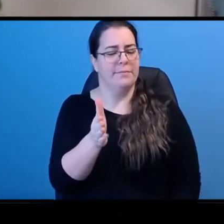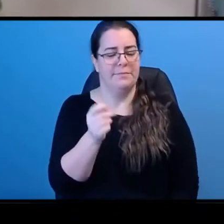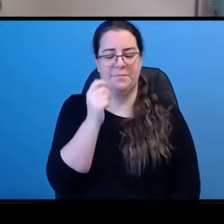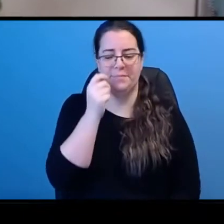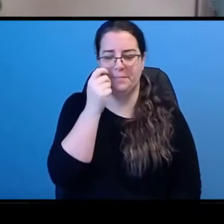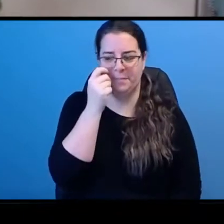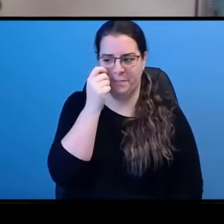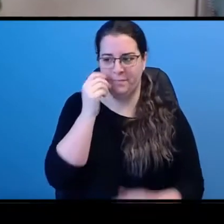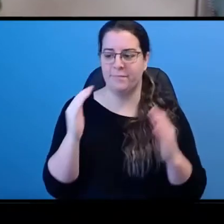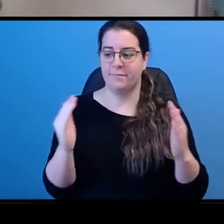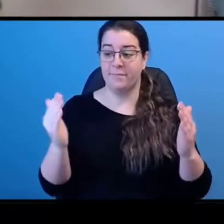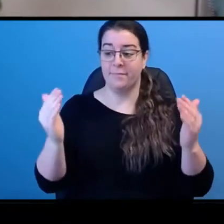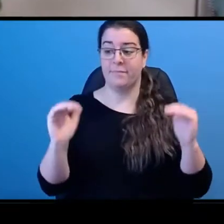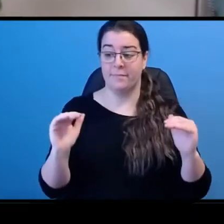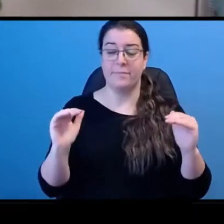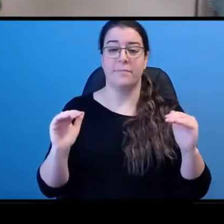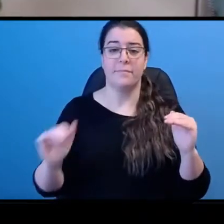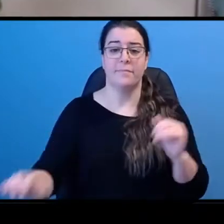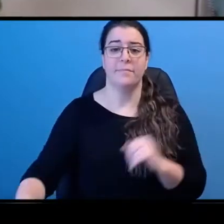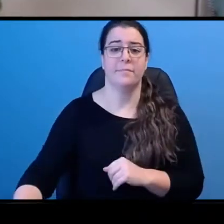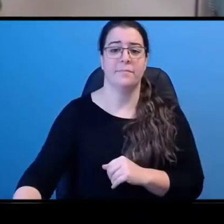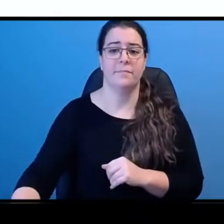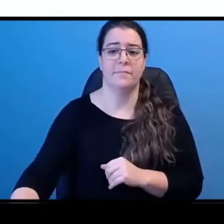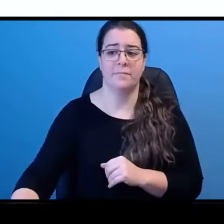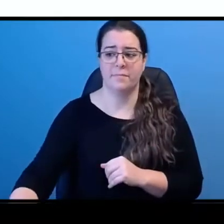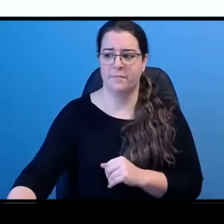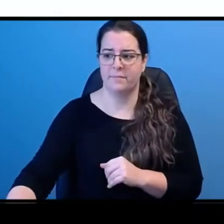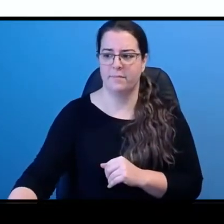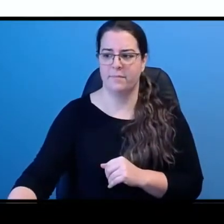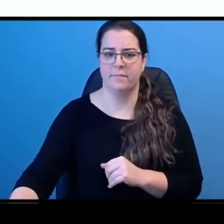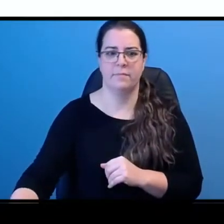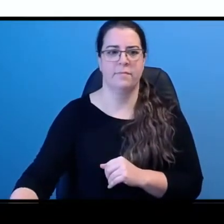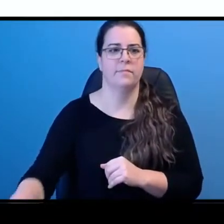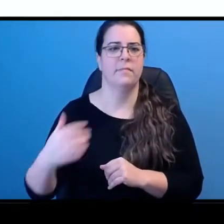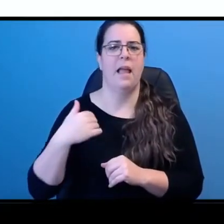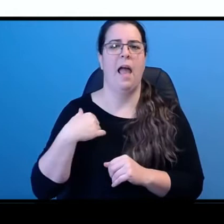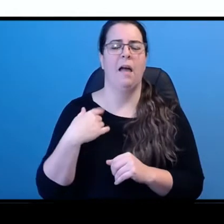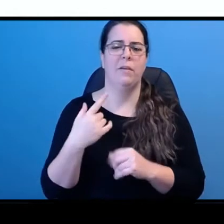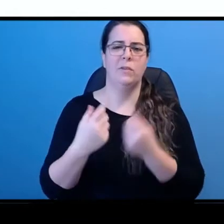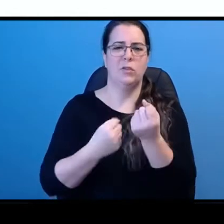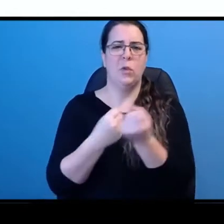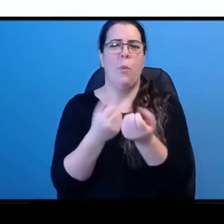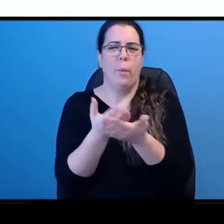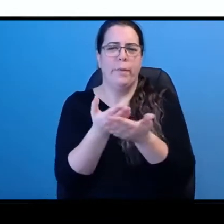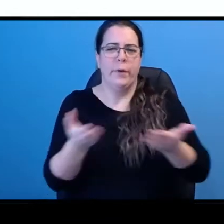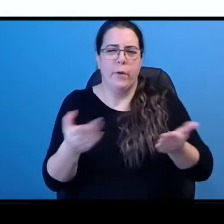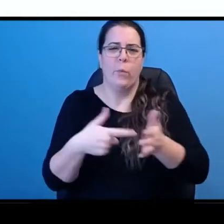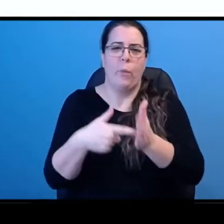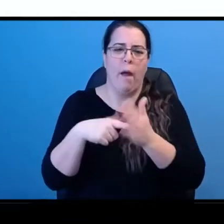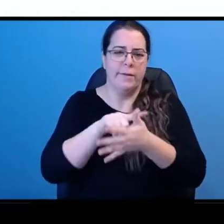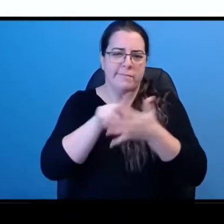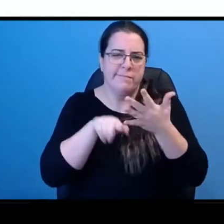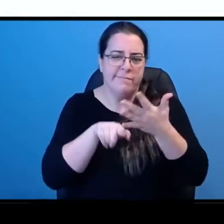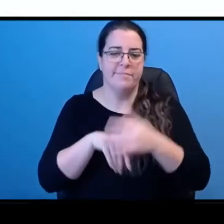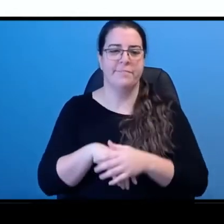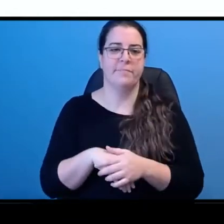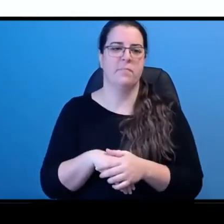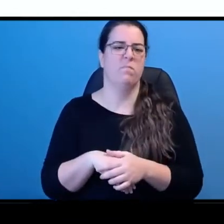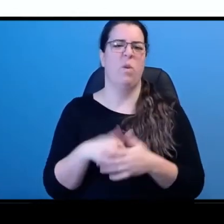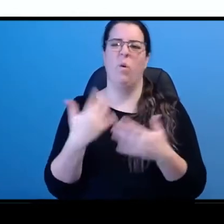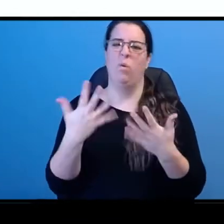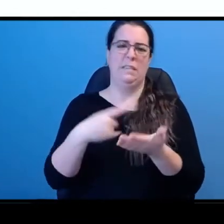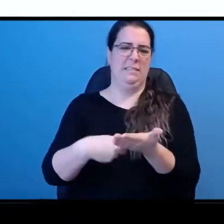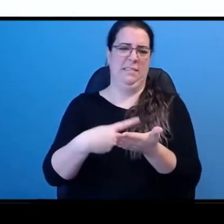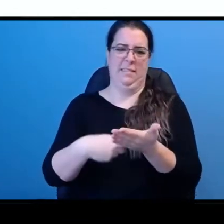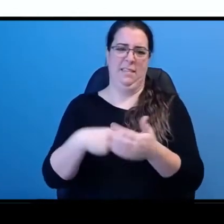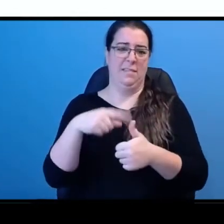tips. So we've talked a lot about the support material already, so I'm just going to sort of cover these really quickly. Number 1, we've touched on this. If you need a